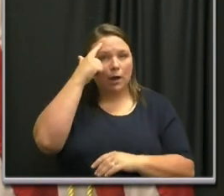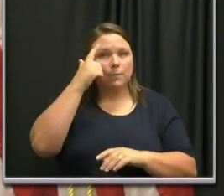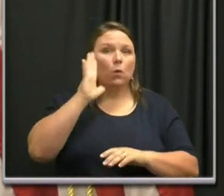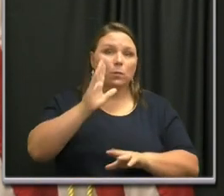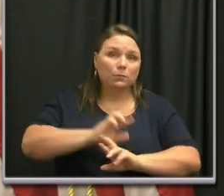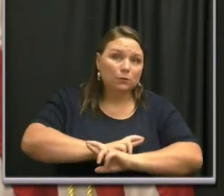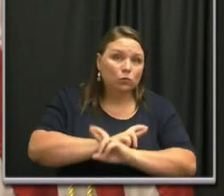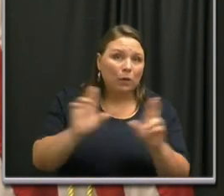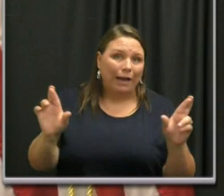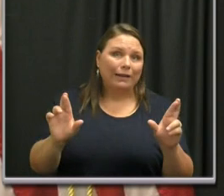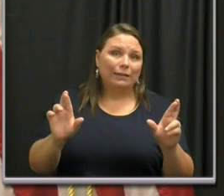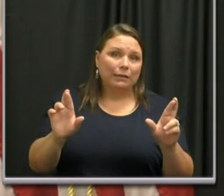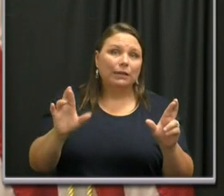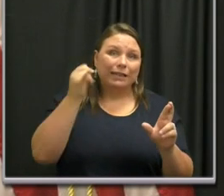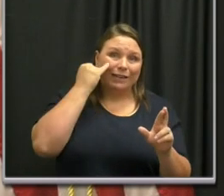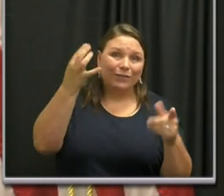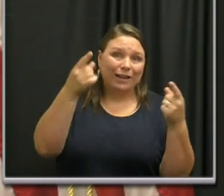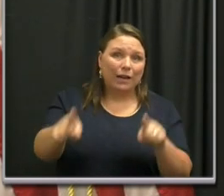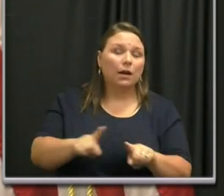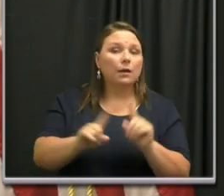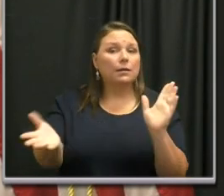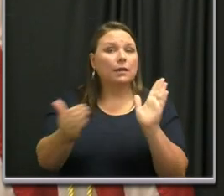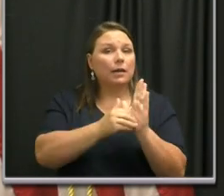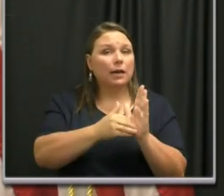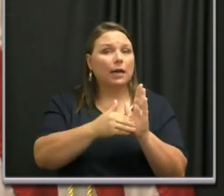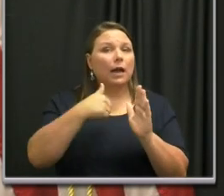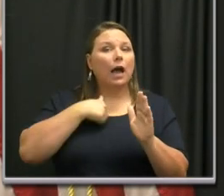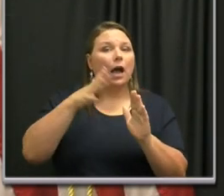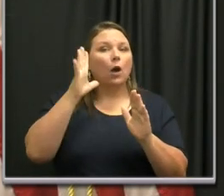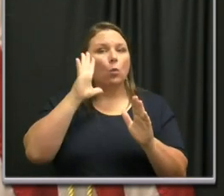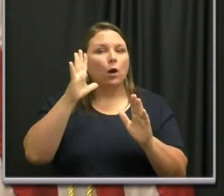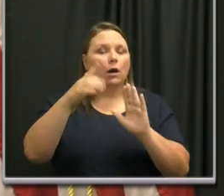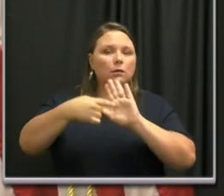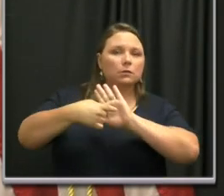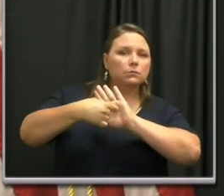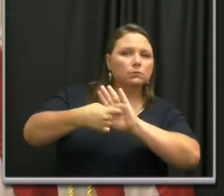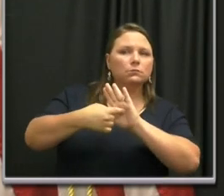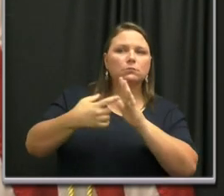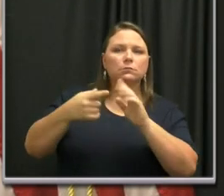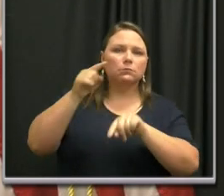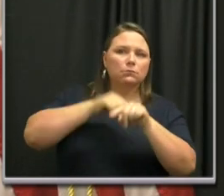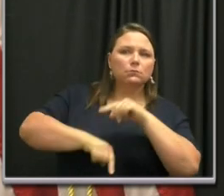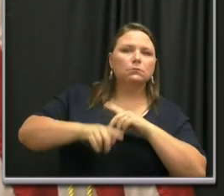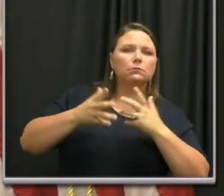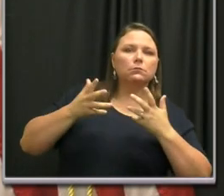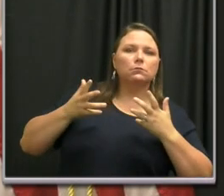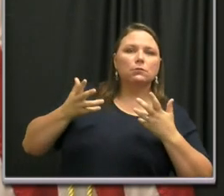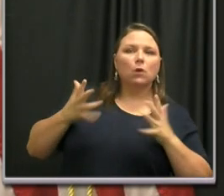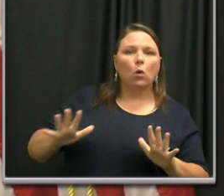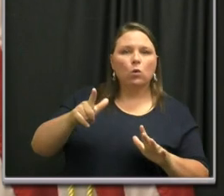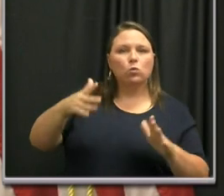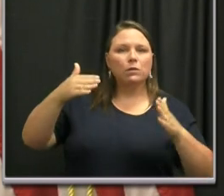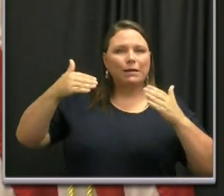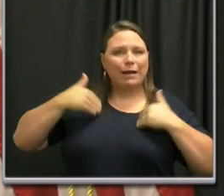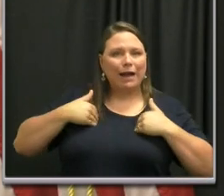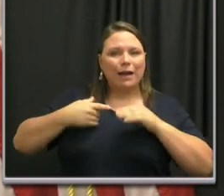quick response. But again, I want to just point back to already you have the example of something that